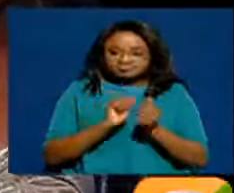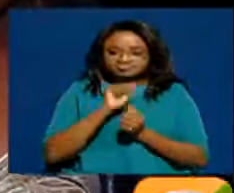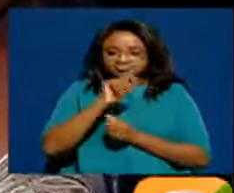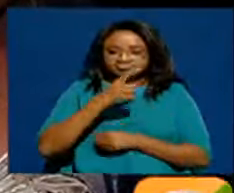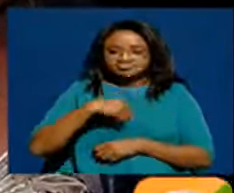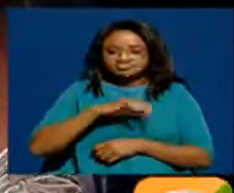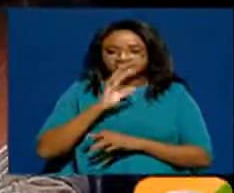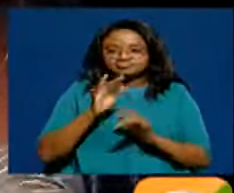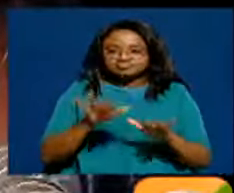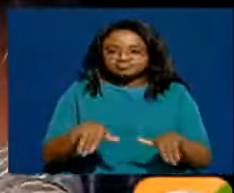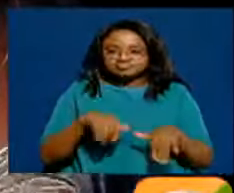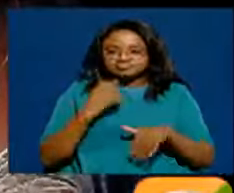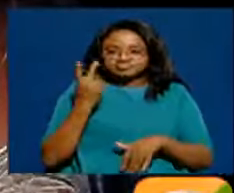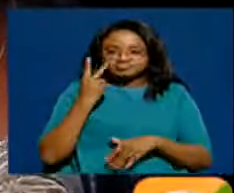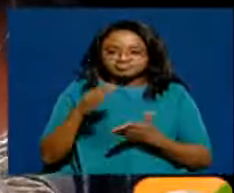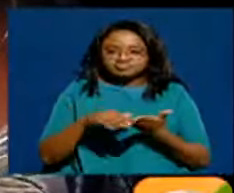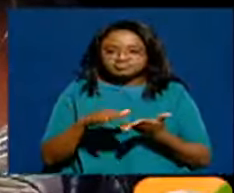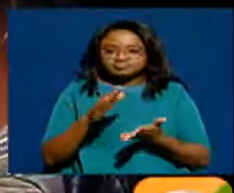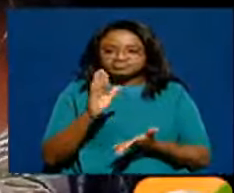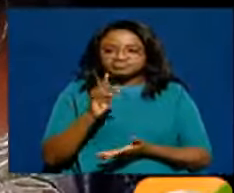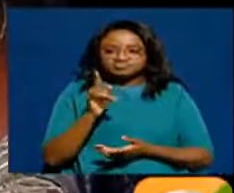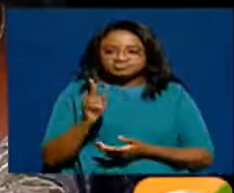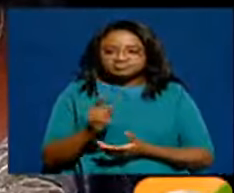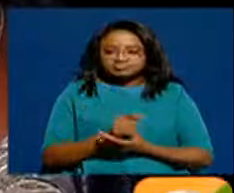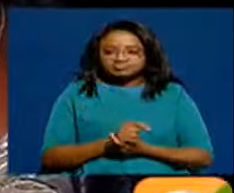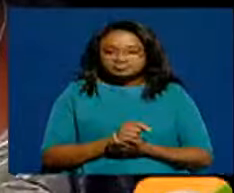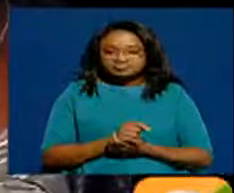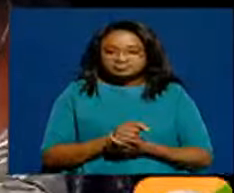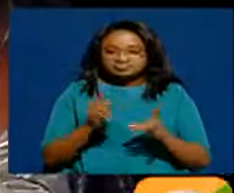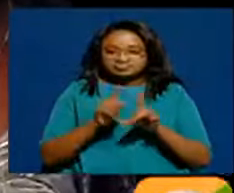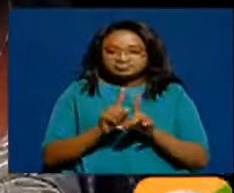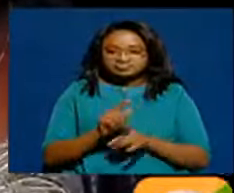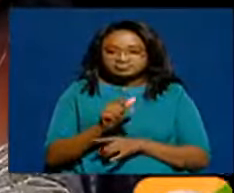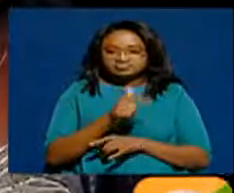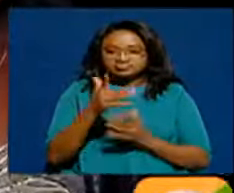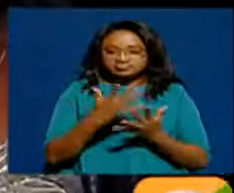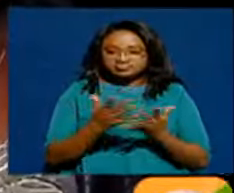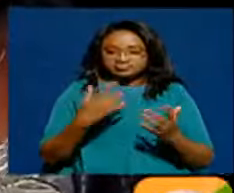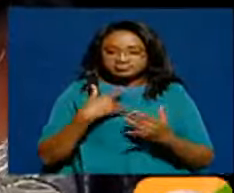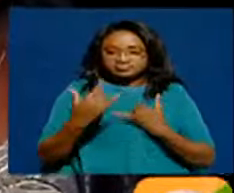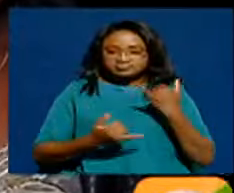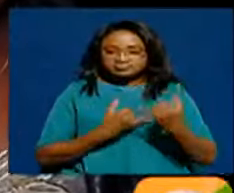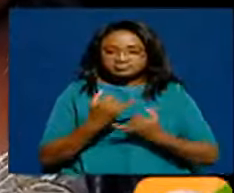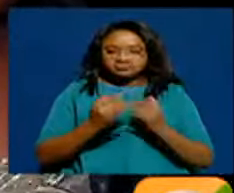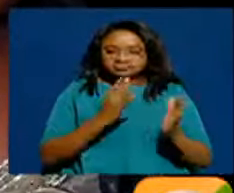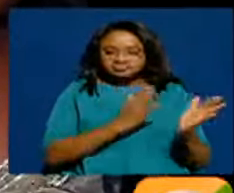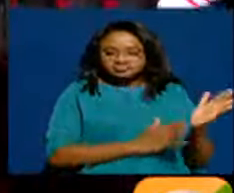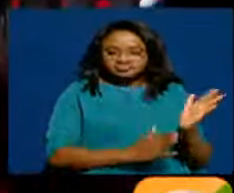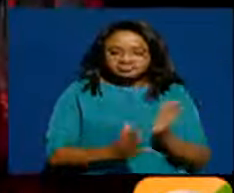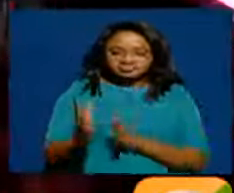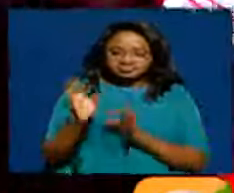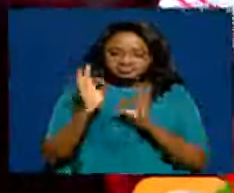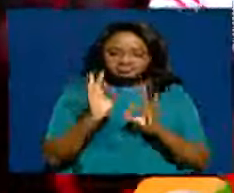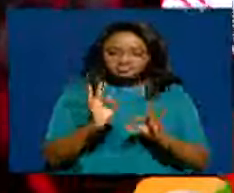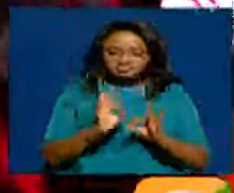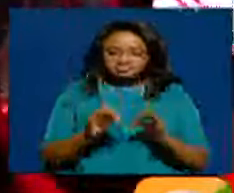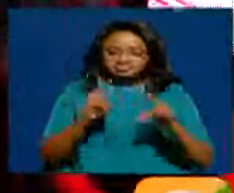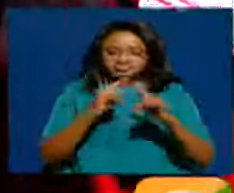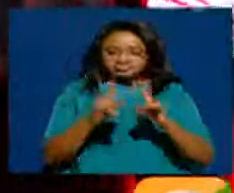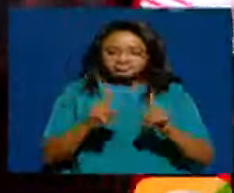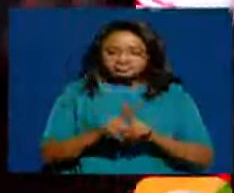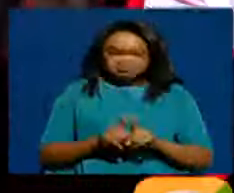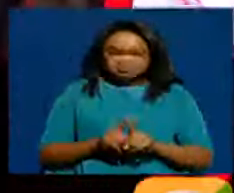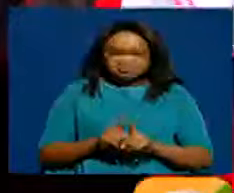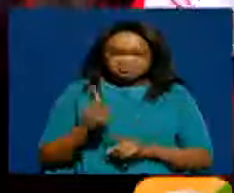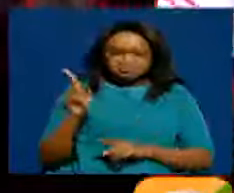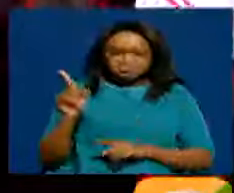wait to see more from him. And then the most unique thing about this event is the organization. On his part, Johnny